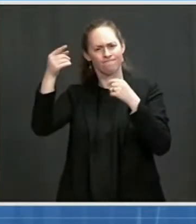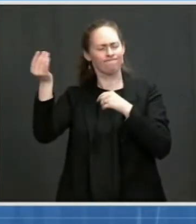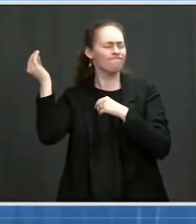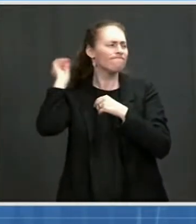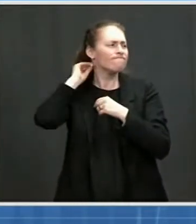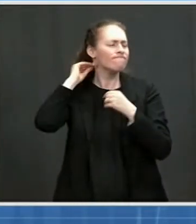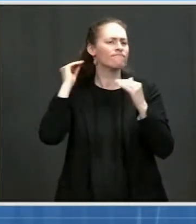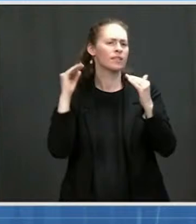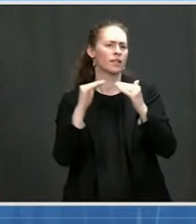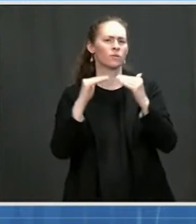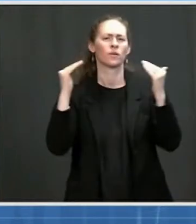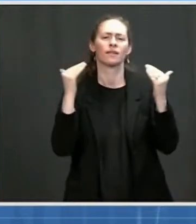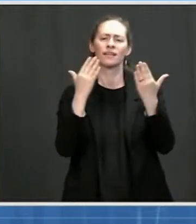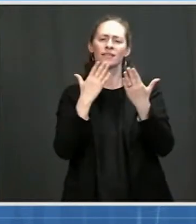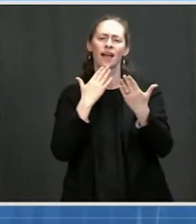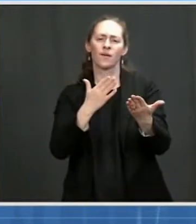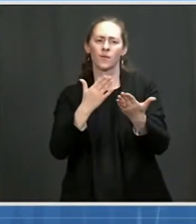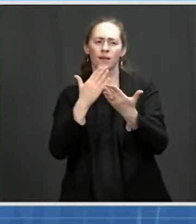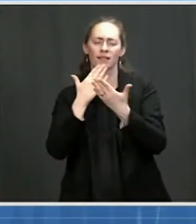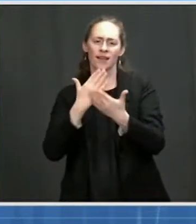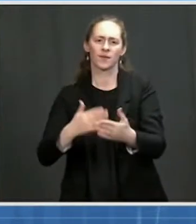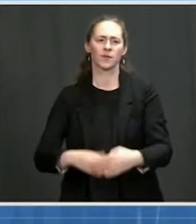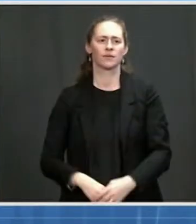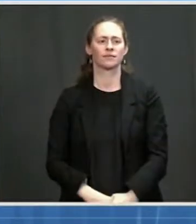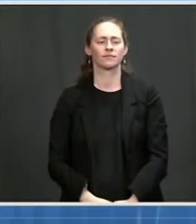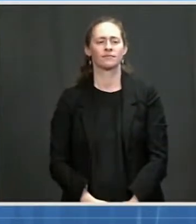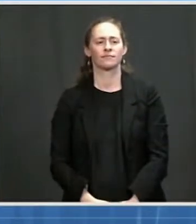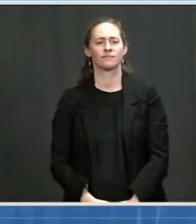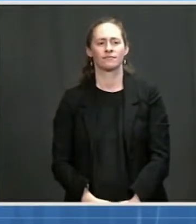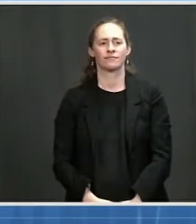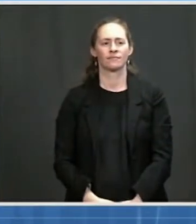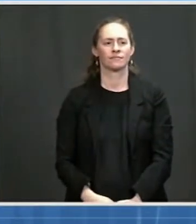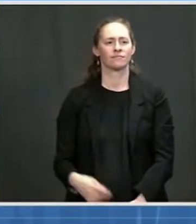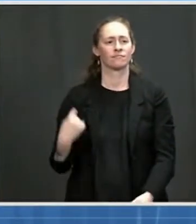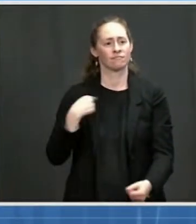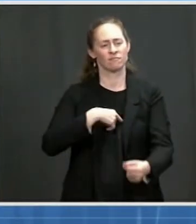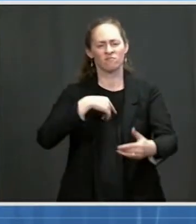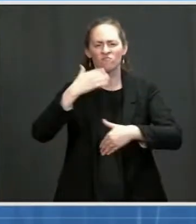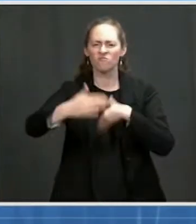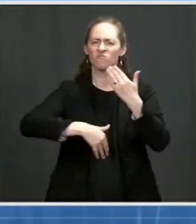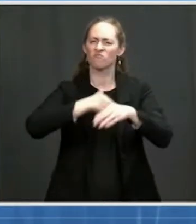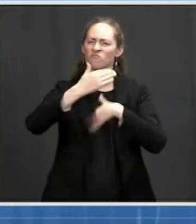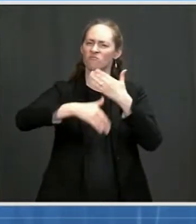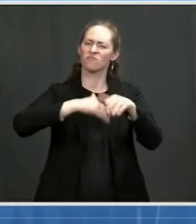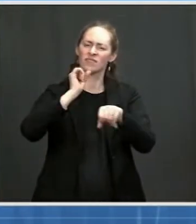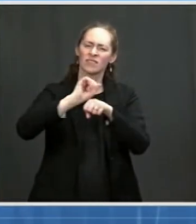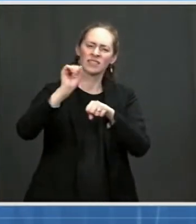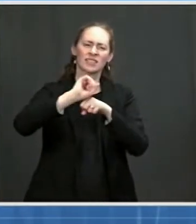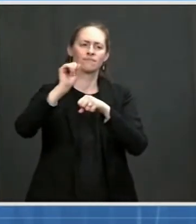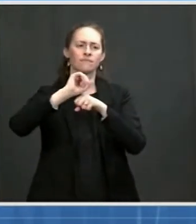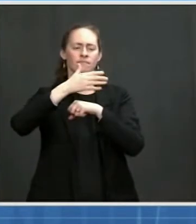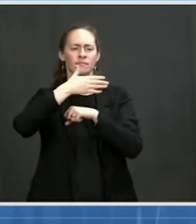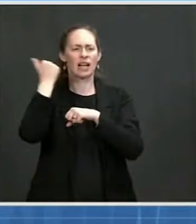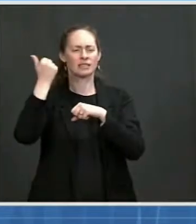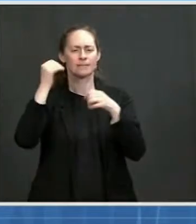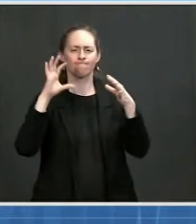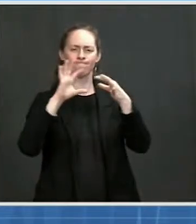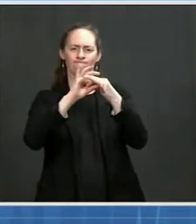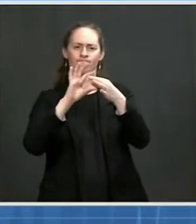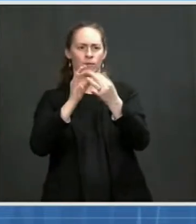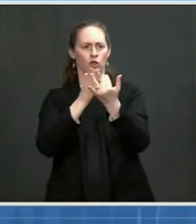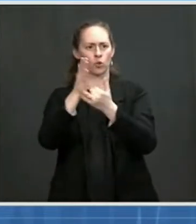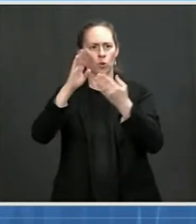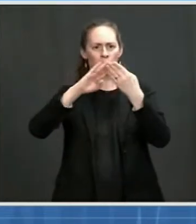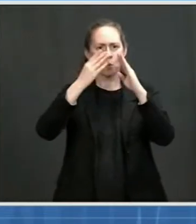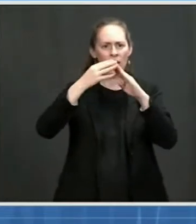everyone in this effort if we're going to be successful. We will use every tool in our tool belt to position all of our communities for success.